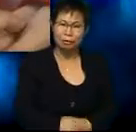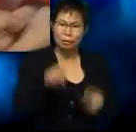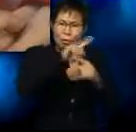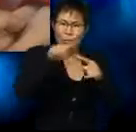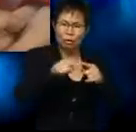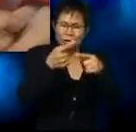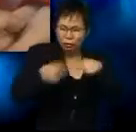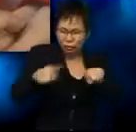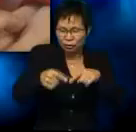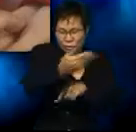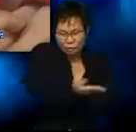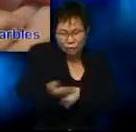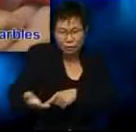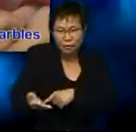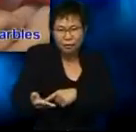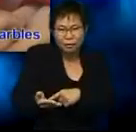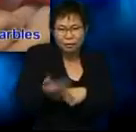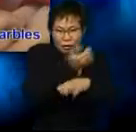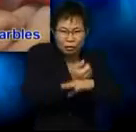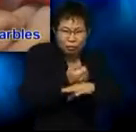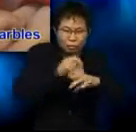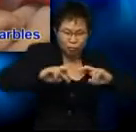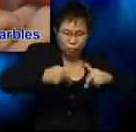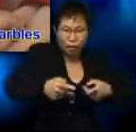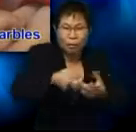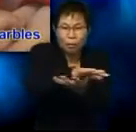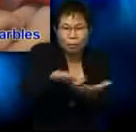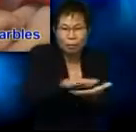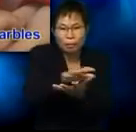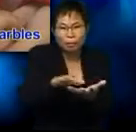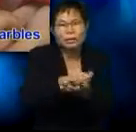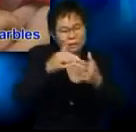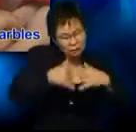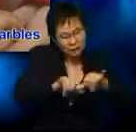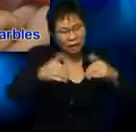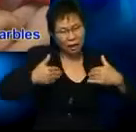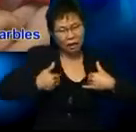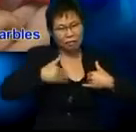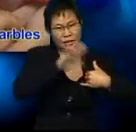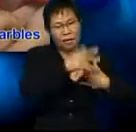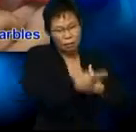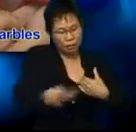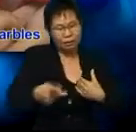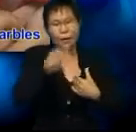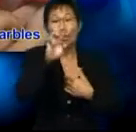When different substances form a mixture, they still have their own properties.